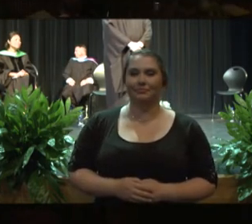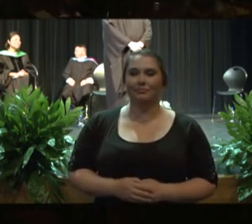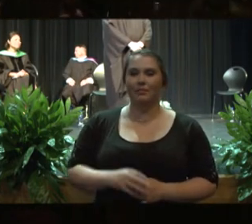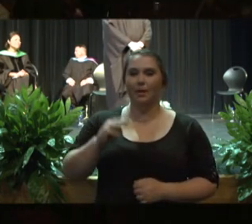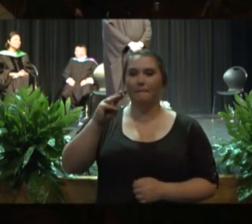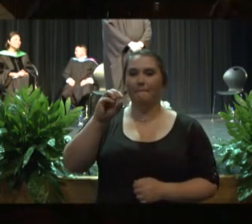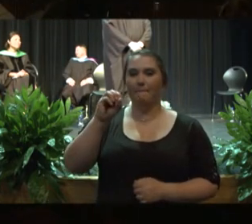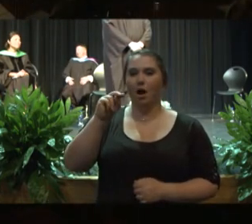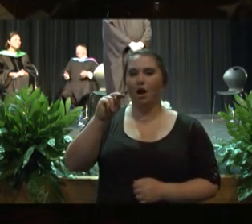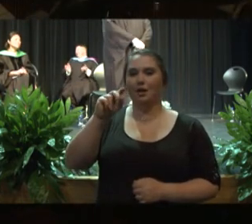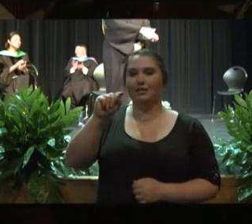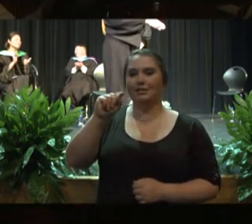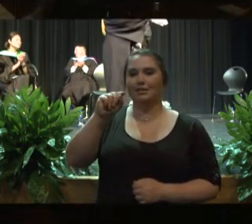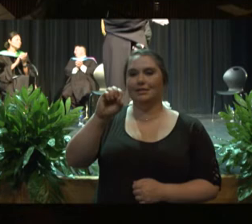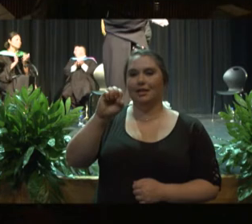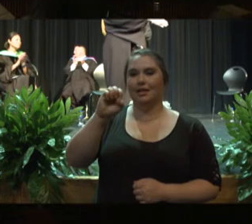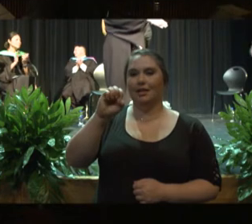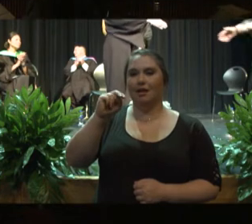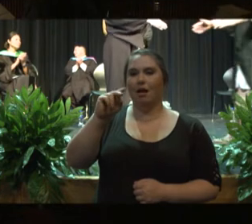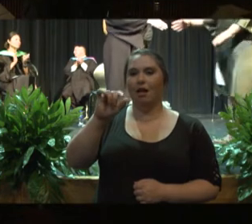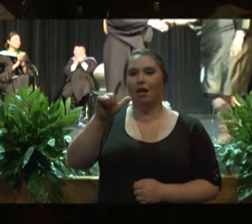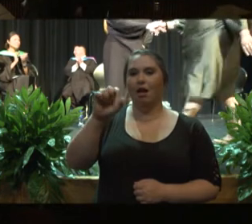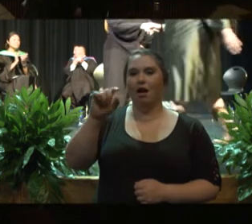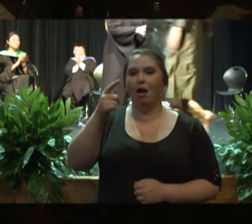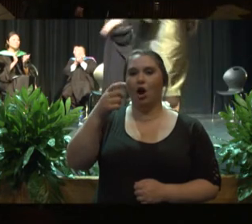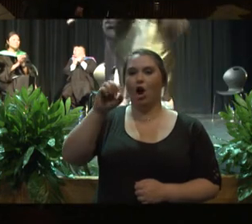Marisol Montalongo.